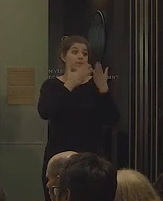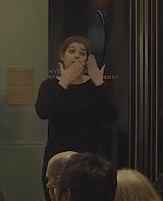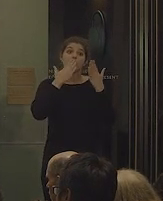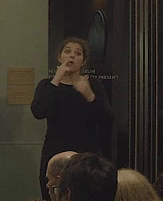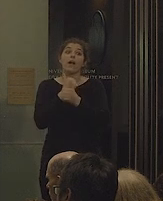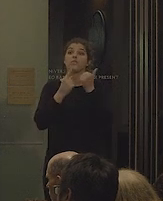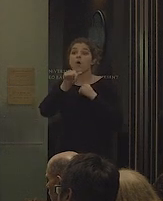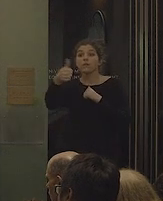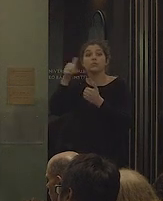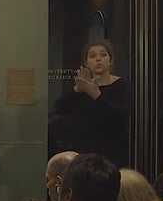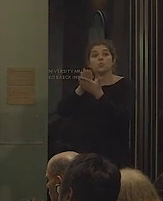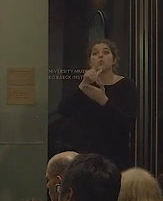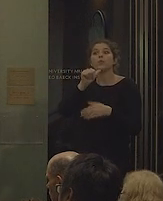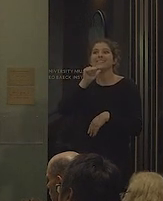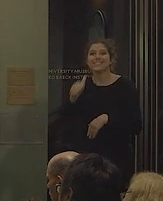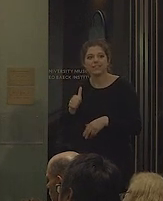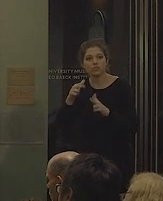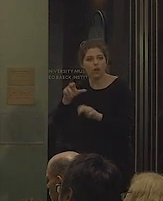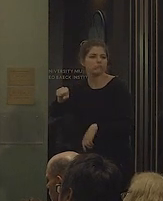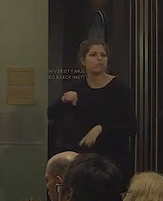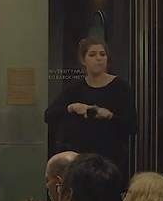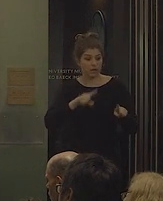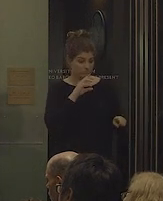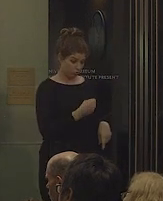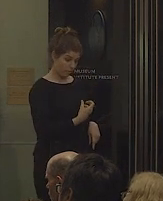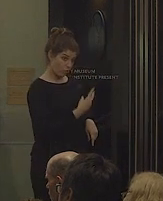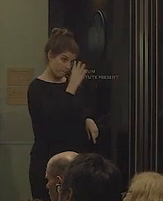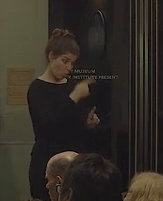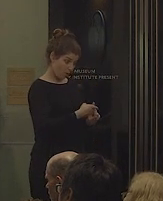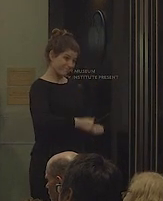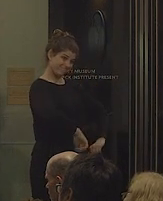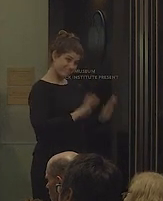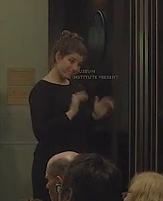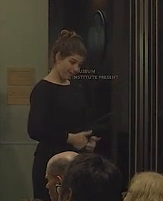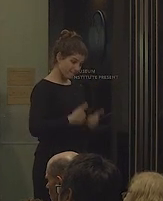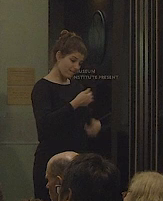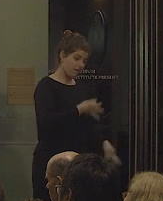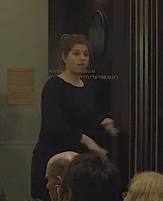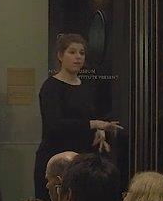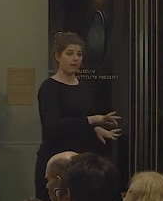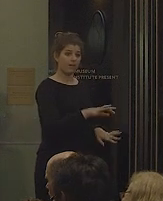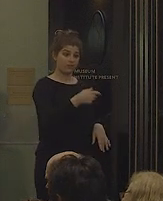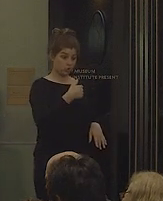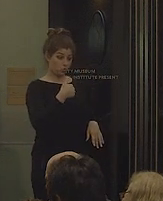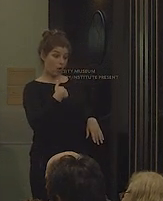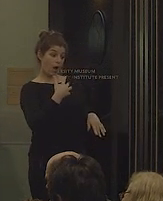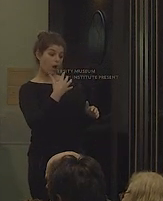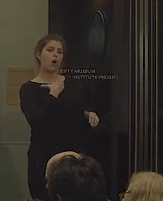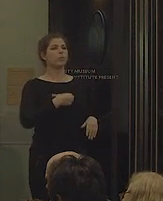for everyone else in that school who didn't get shot, but a 12-year-old boy gave his life. Now, do I wish